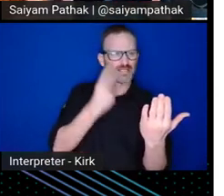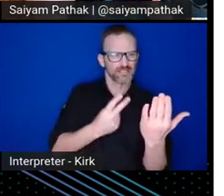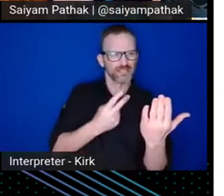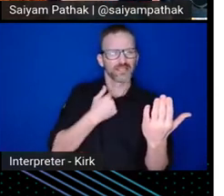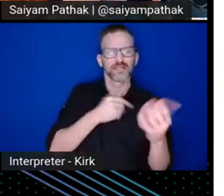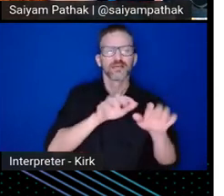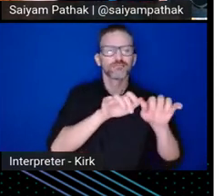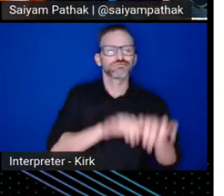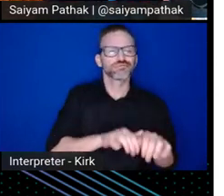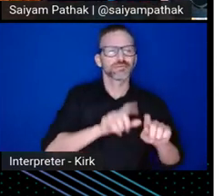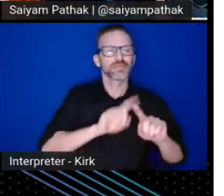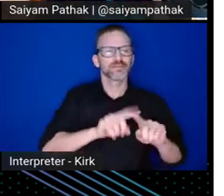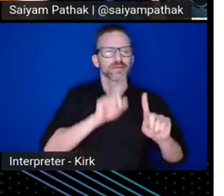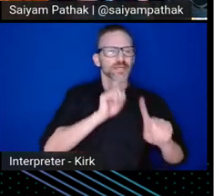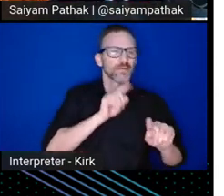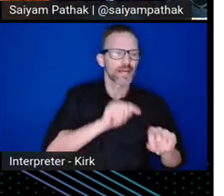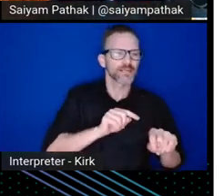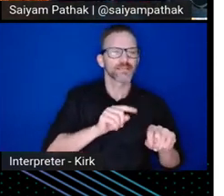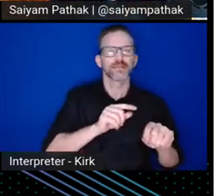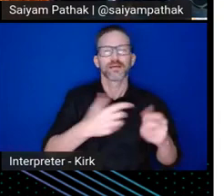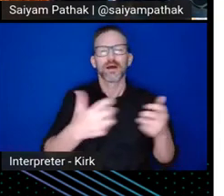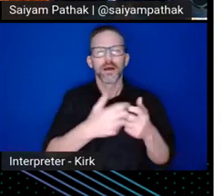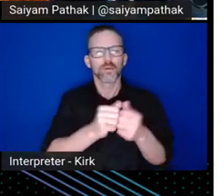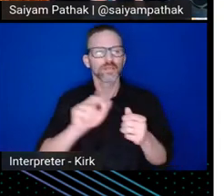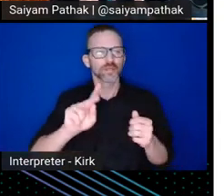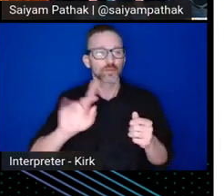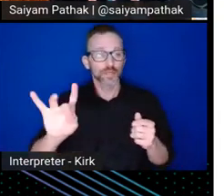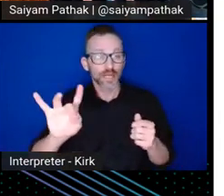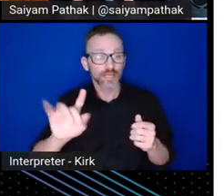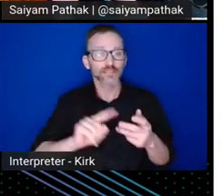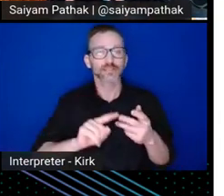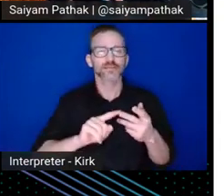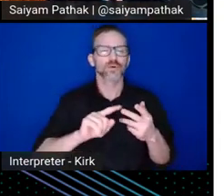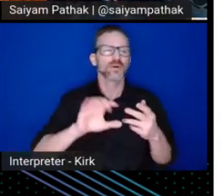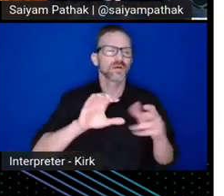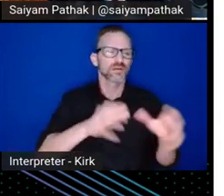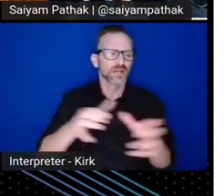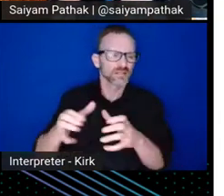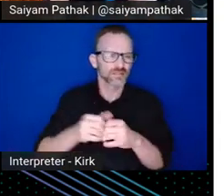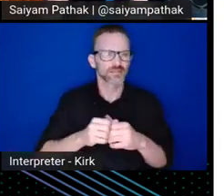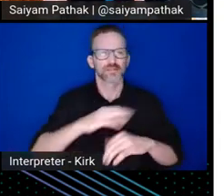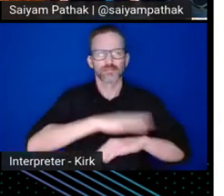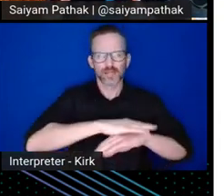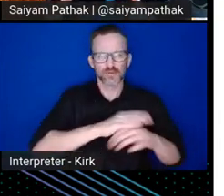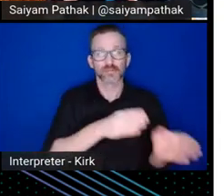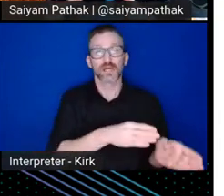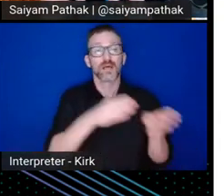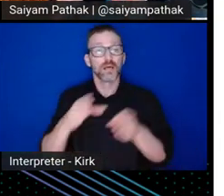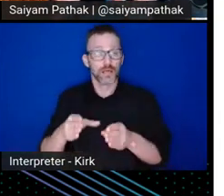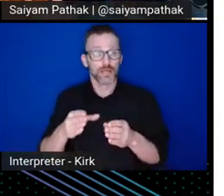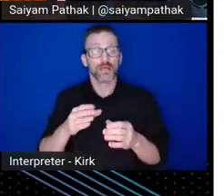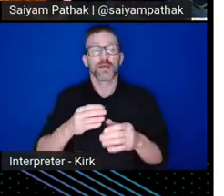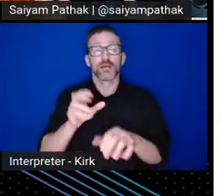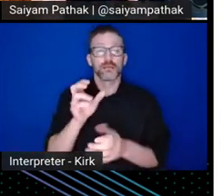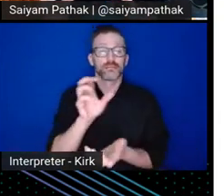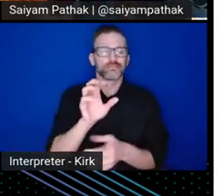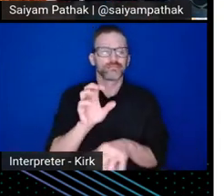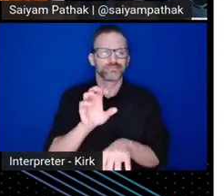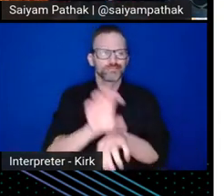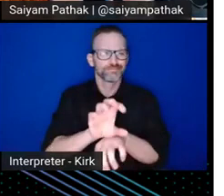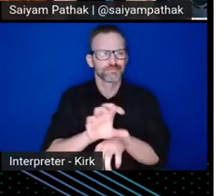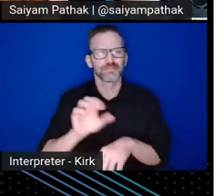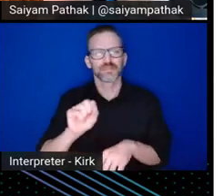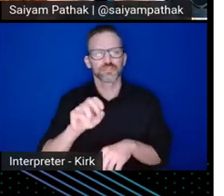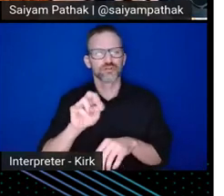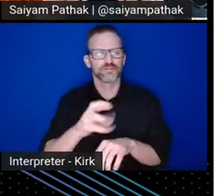commands against the Kubernetes clusters or the platforms. Then you have the Waypoint server. So Waypoint server, we'll take example of Kubernetes